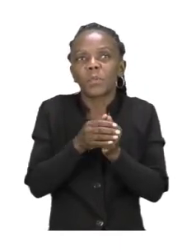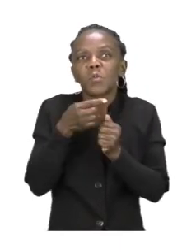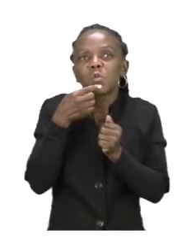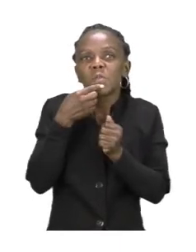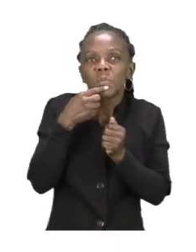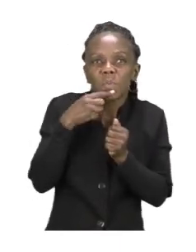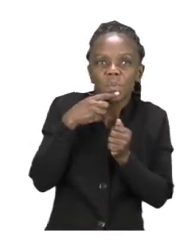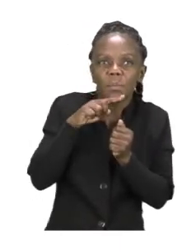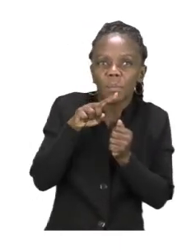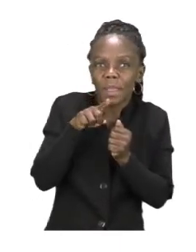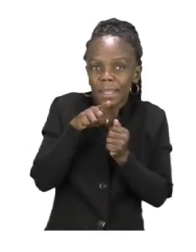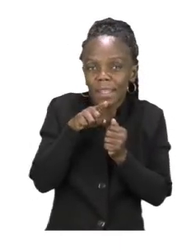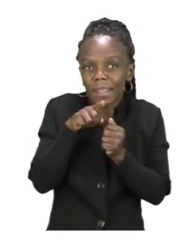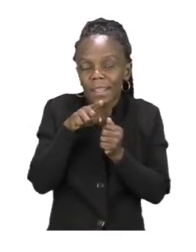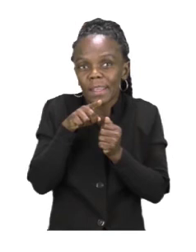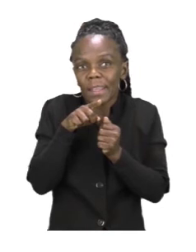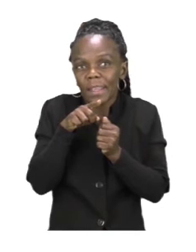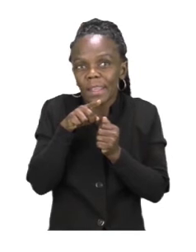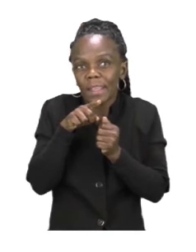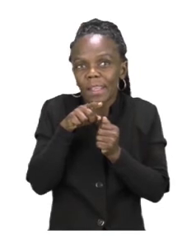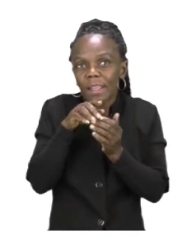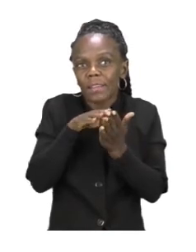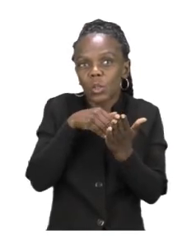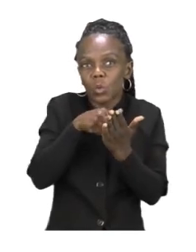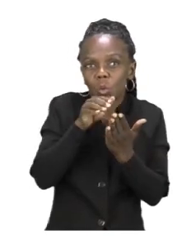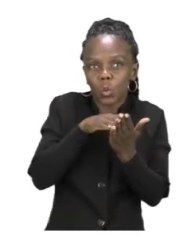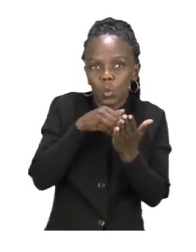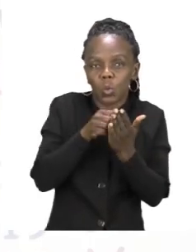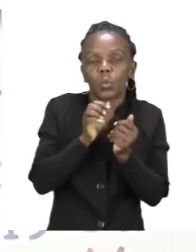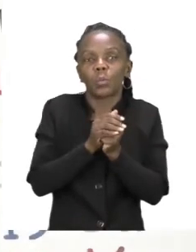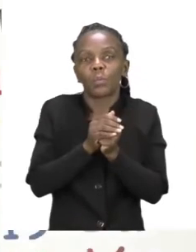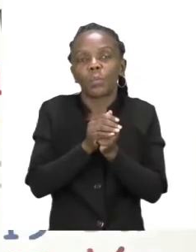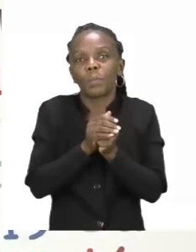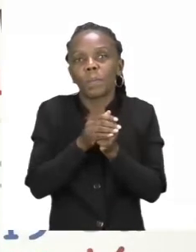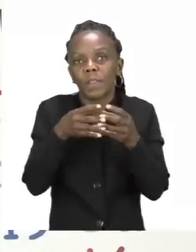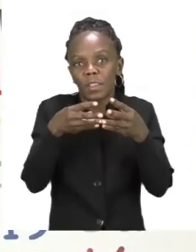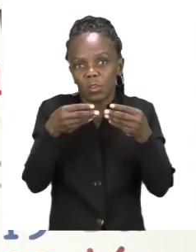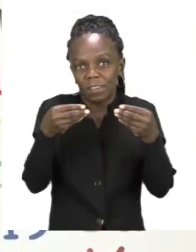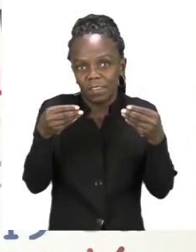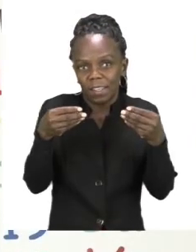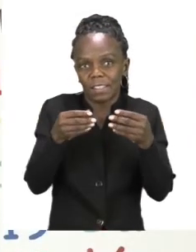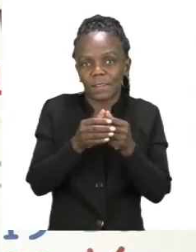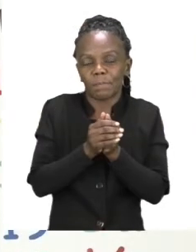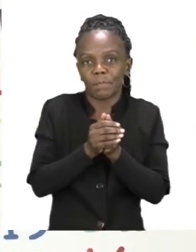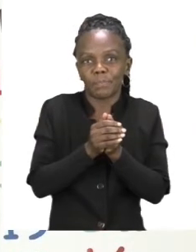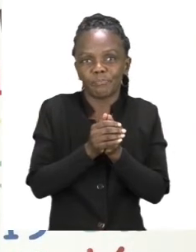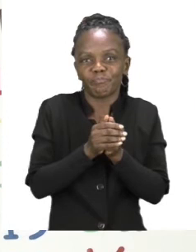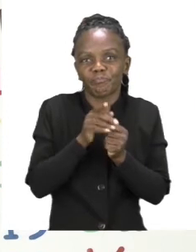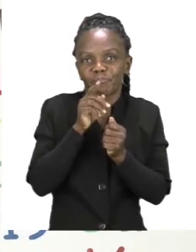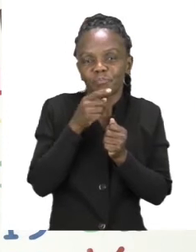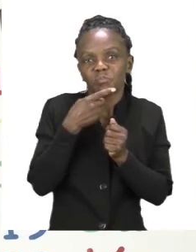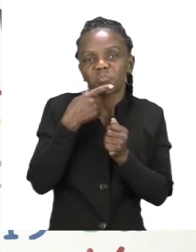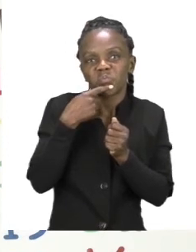glue. I am going to show you what I have here. So the first thing I have is my man.